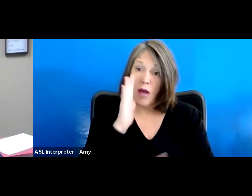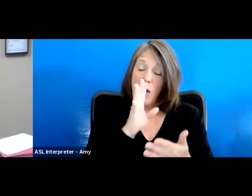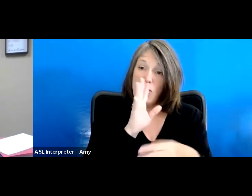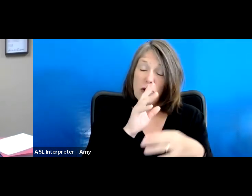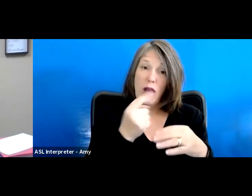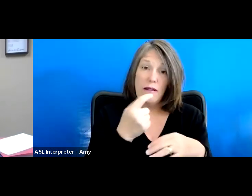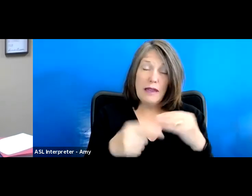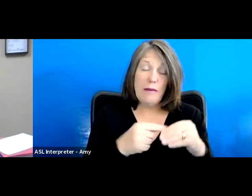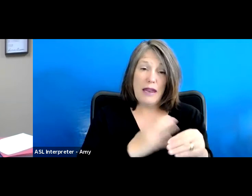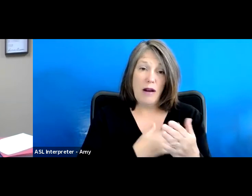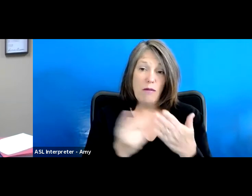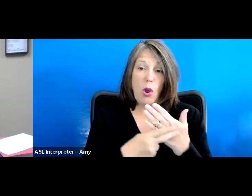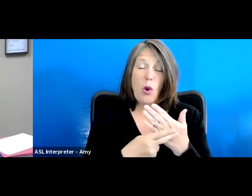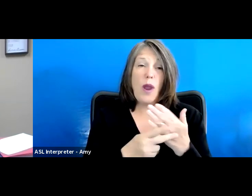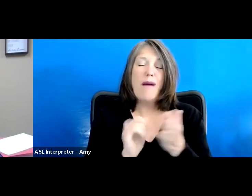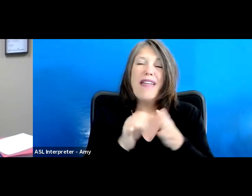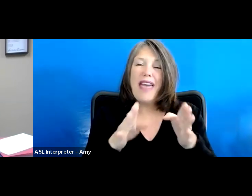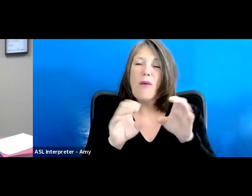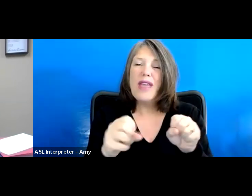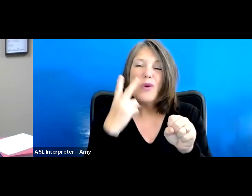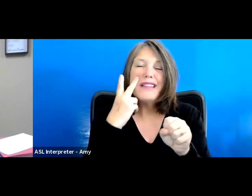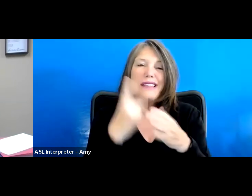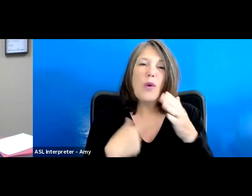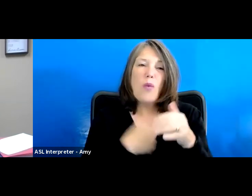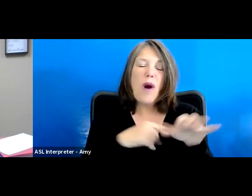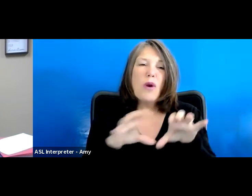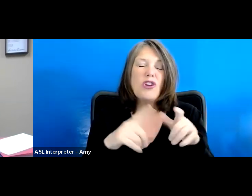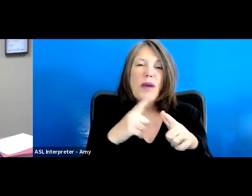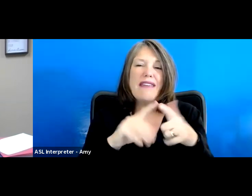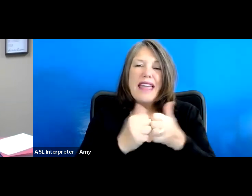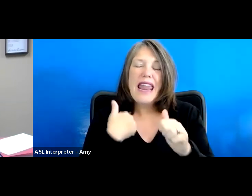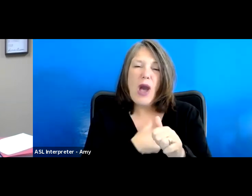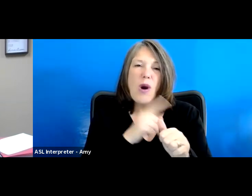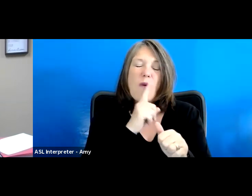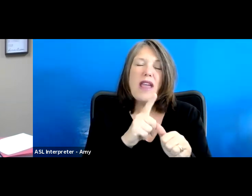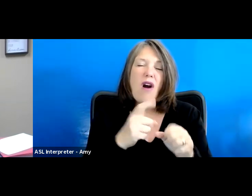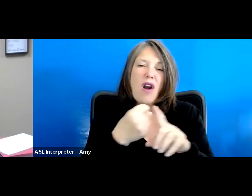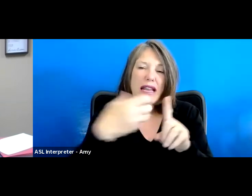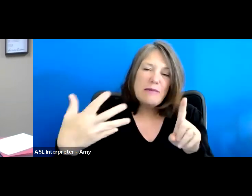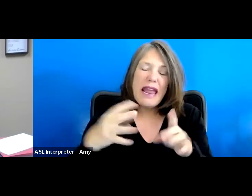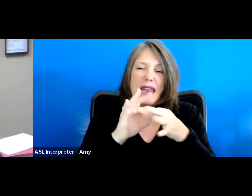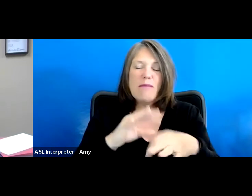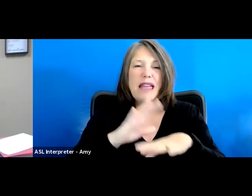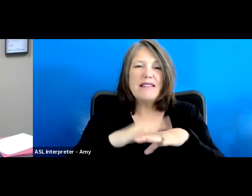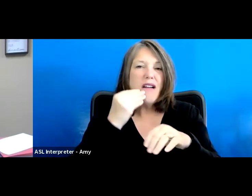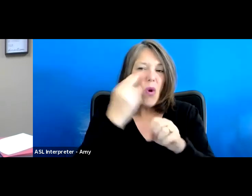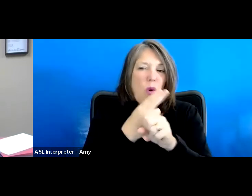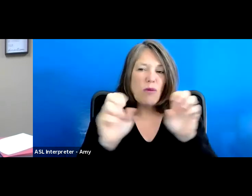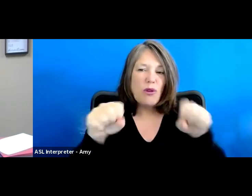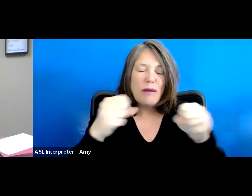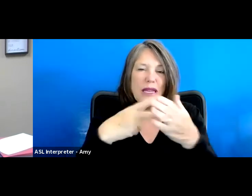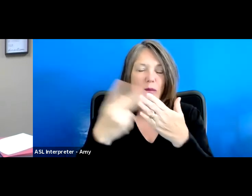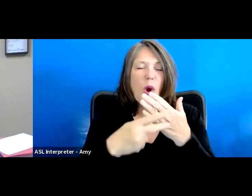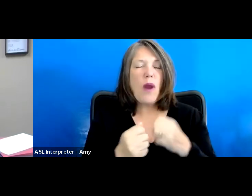programs. That way you can kind of see what we're doing and then how we are expanding upon them based upon the home usability program. So